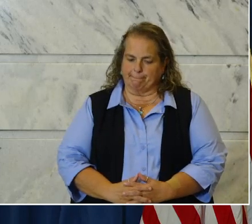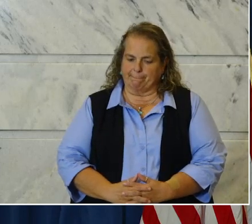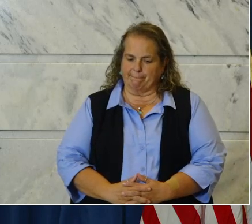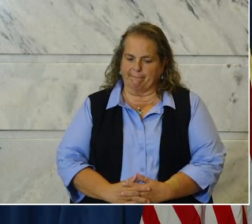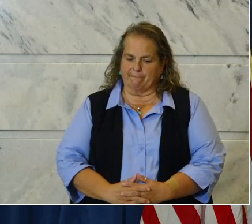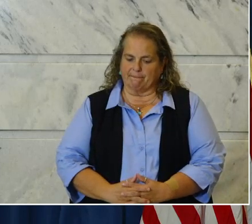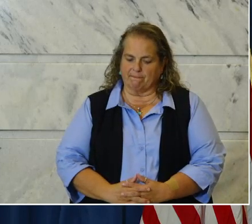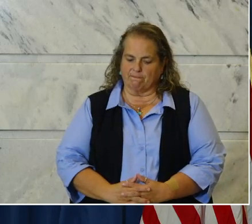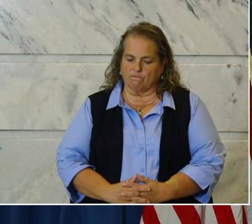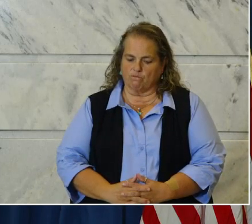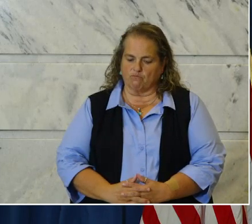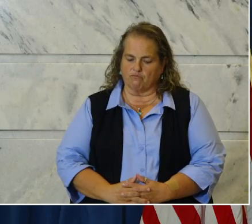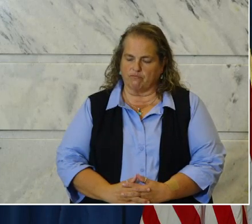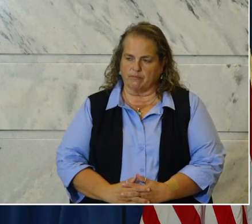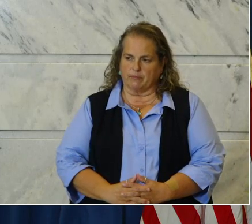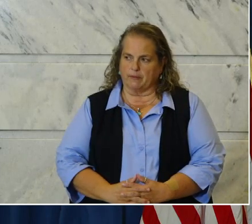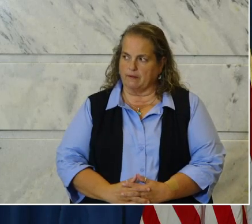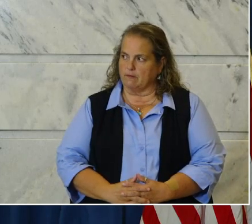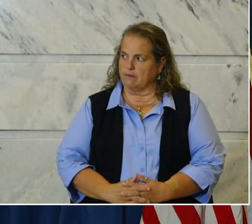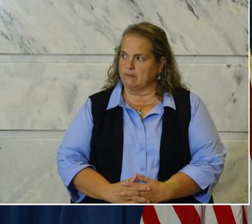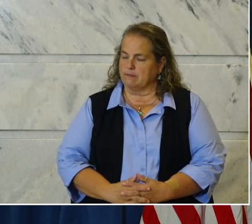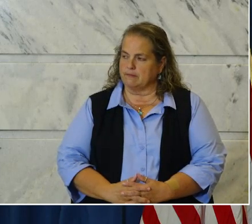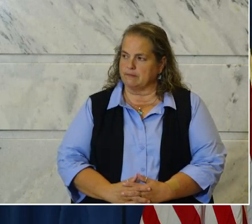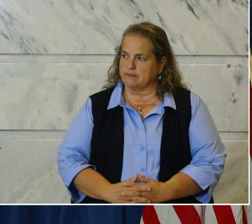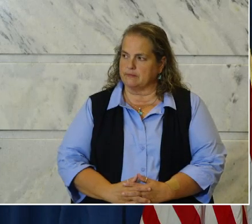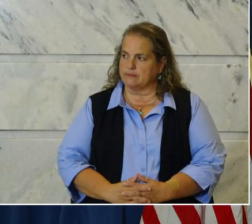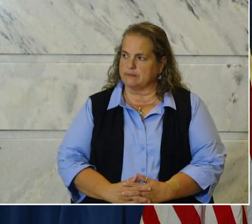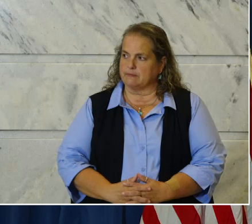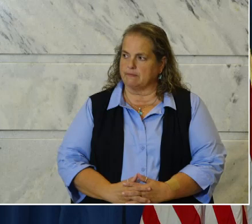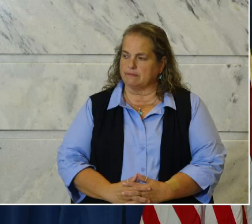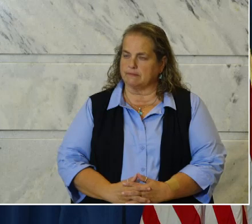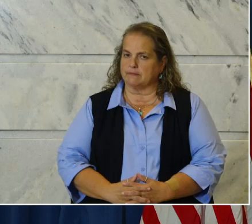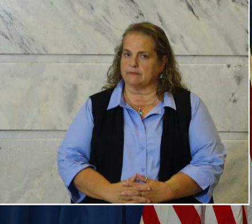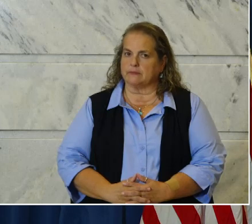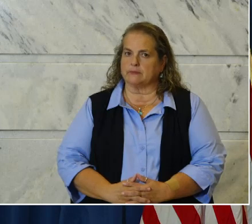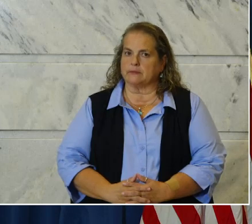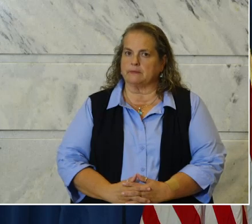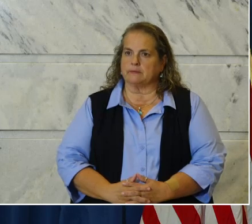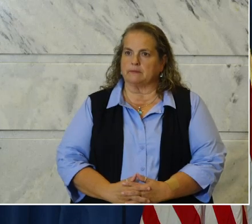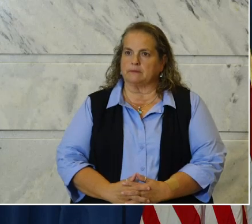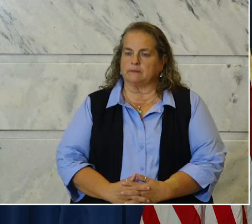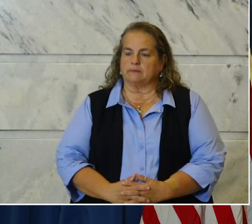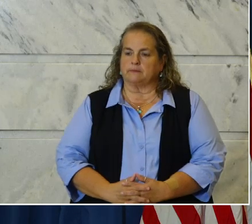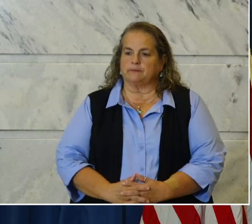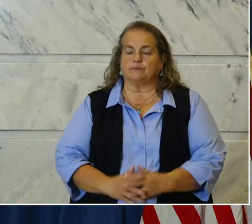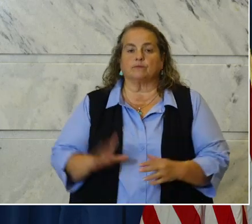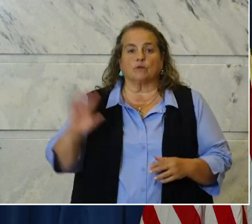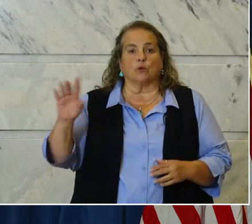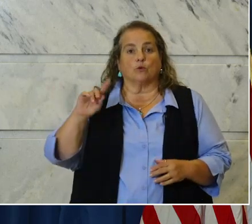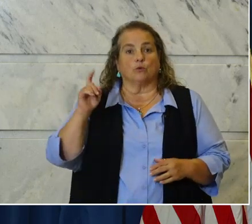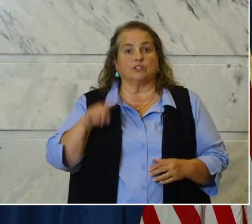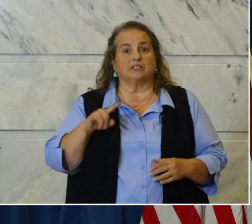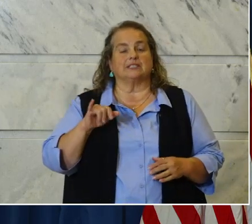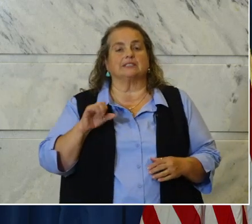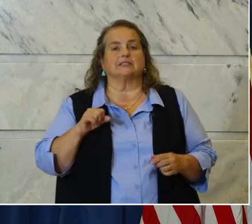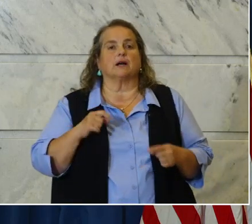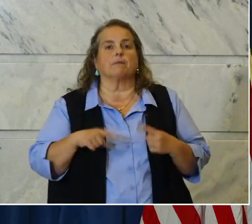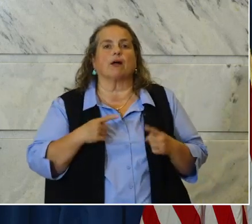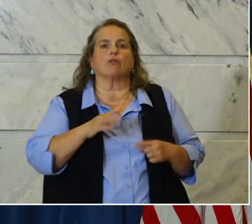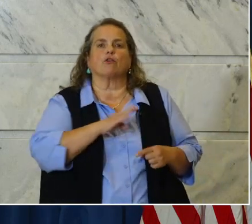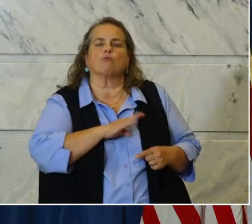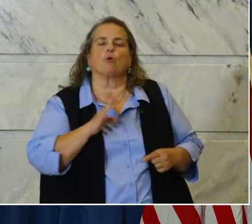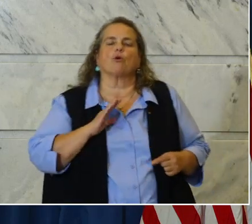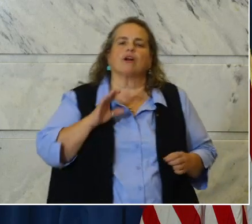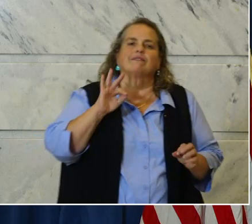guidelines. Is that something that you would like to see, and what would you want that reconsideration to be? The question again is on the Board